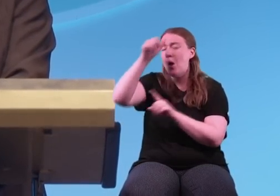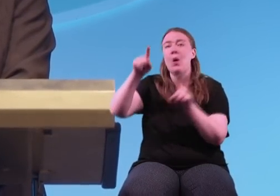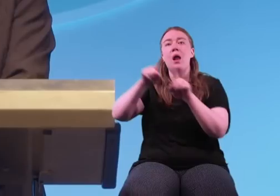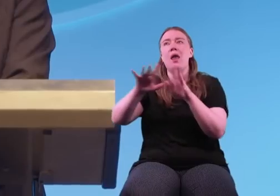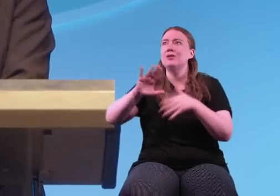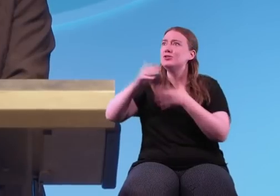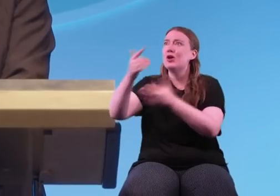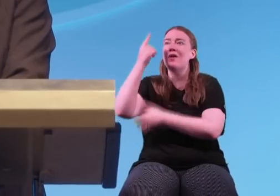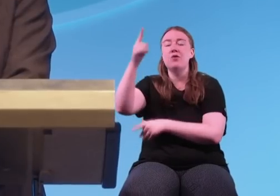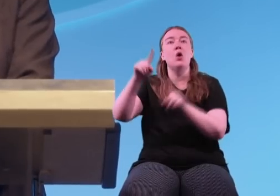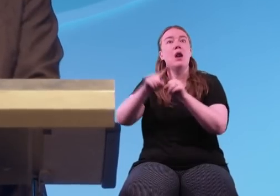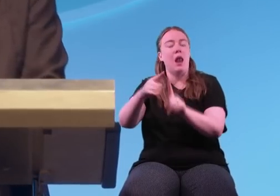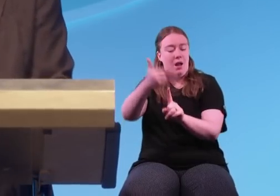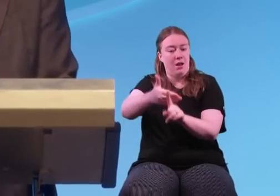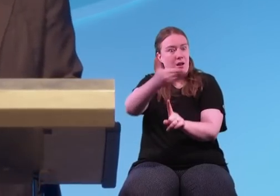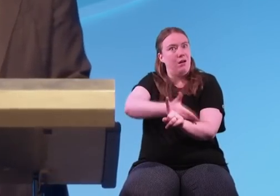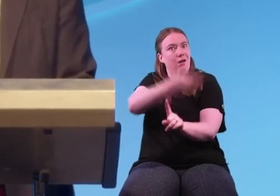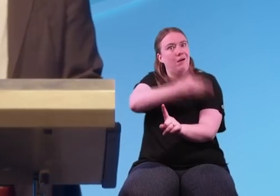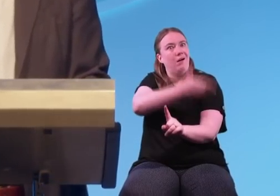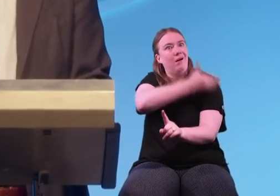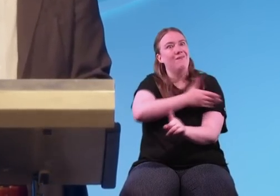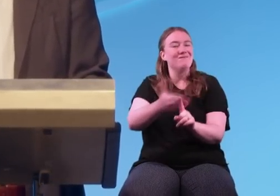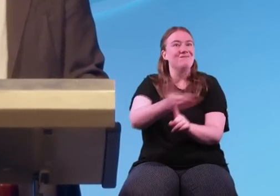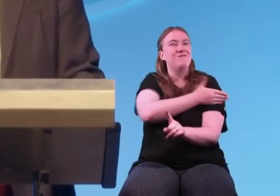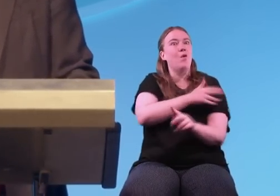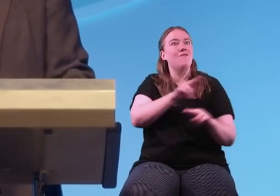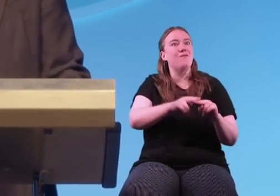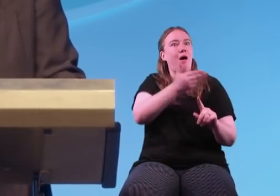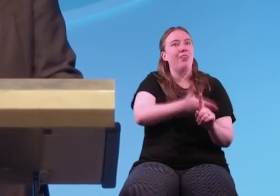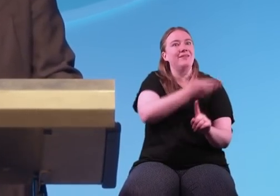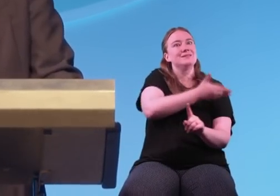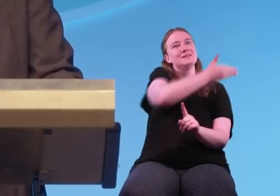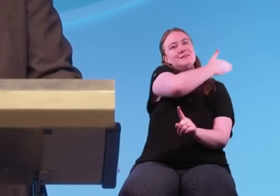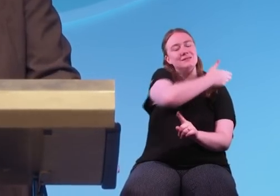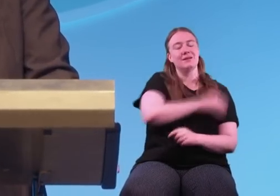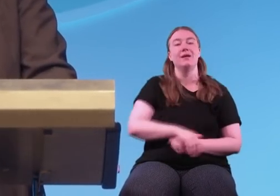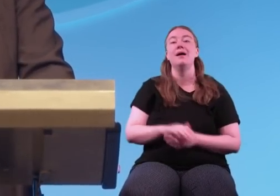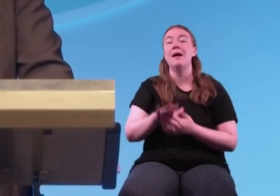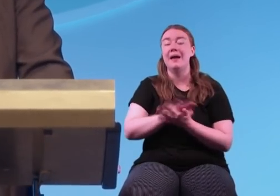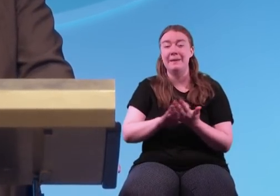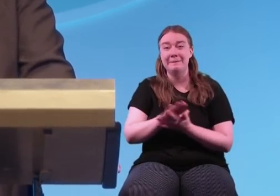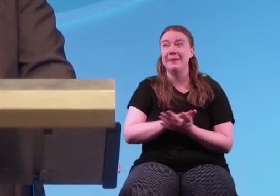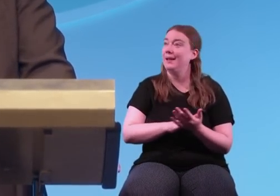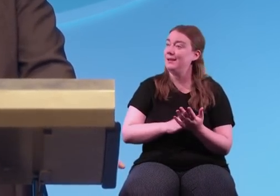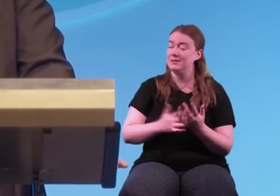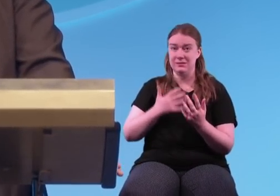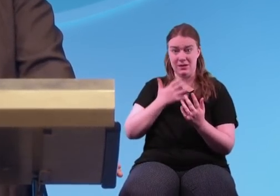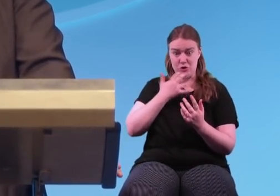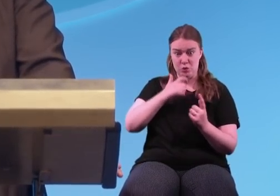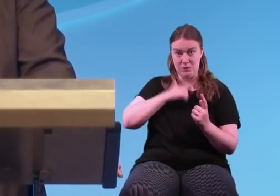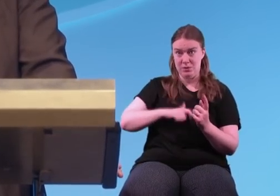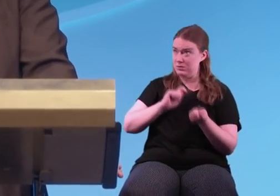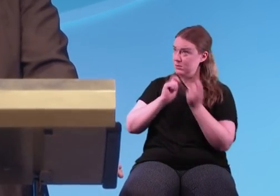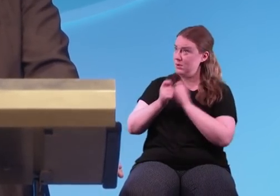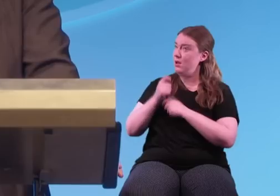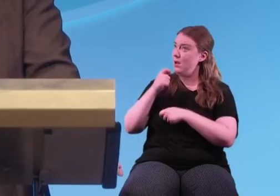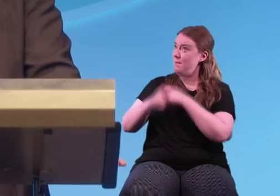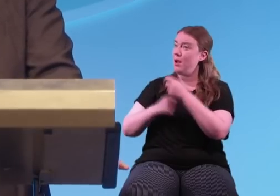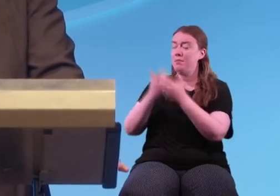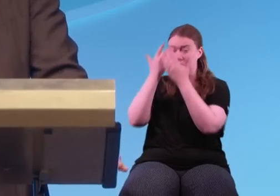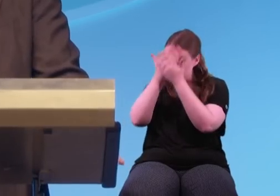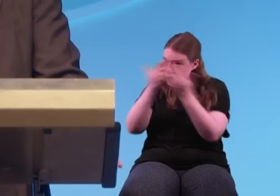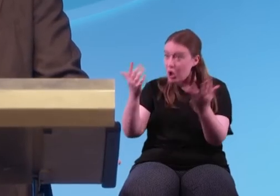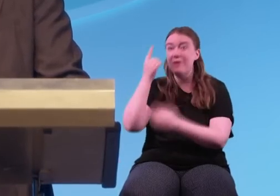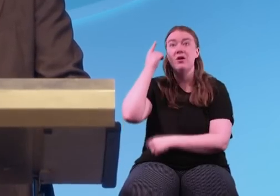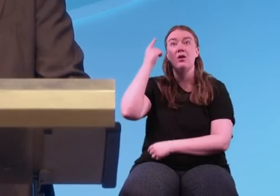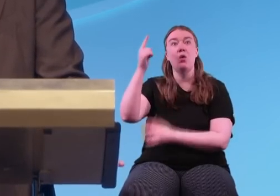Jewish person is converted, it is not in any sense an act of disloyalty to their forefathers.